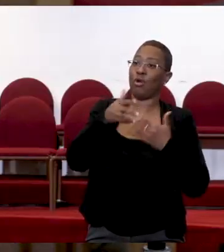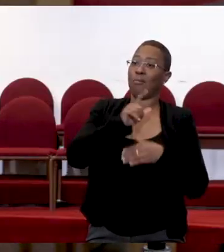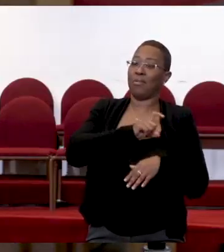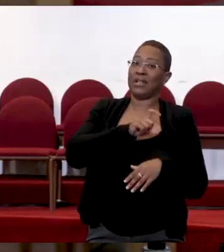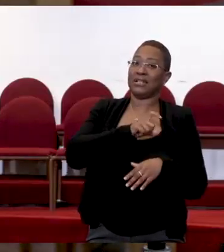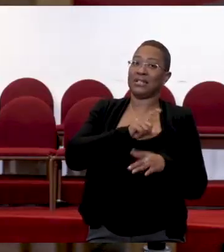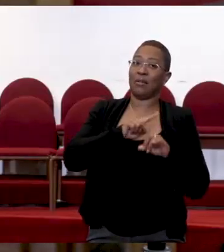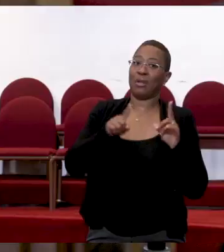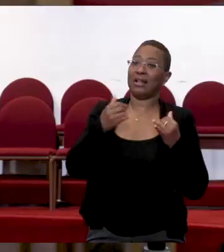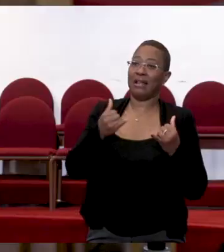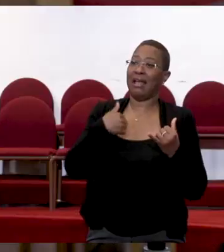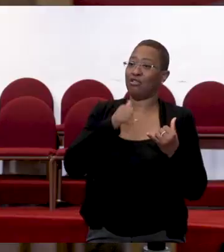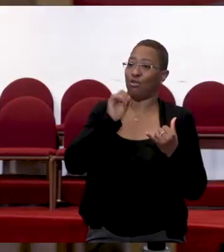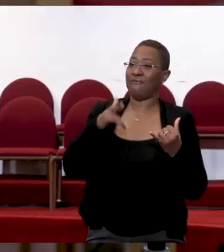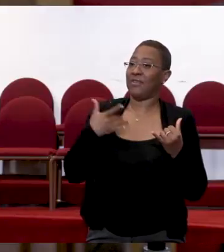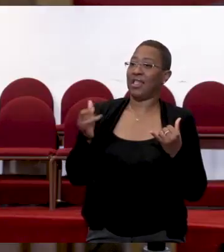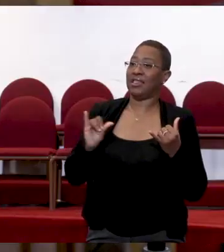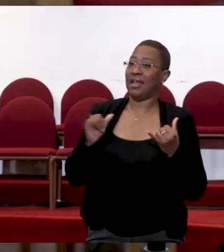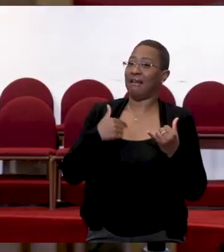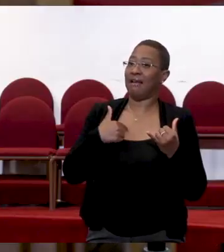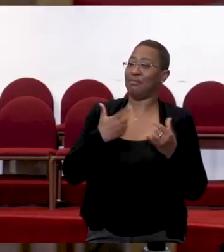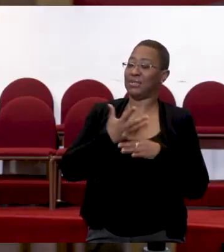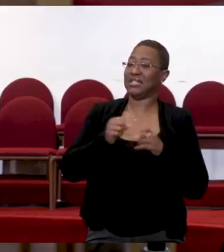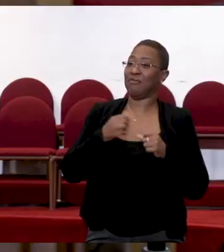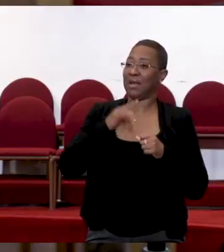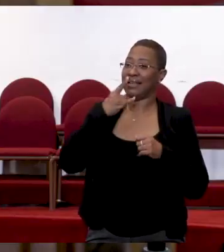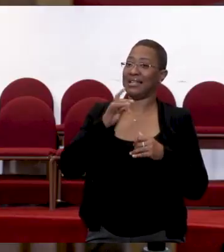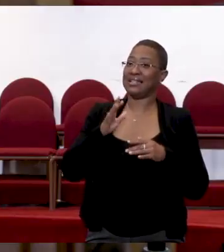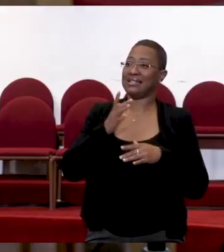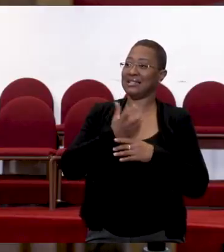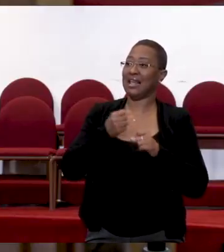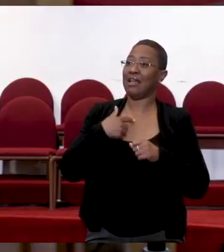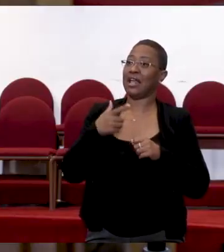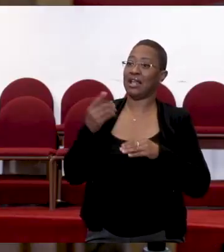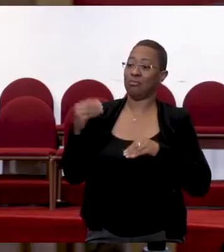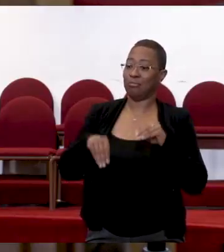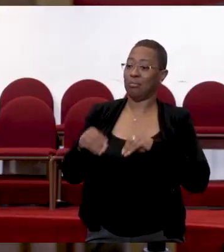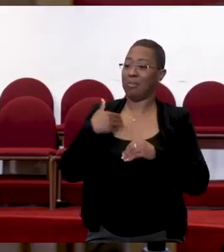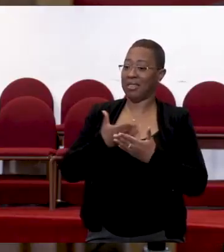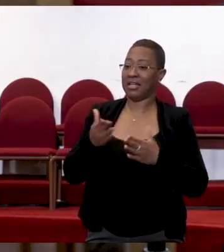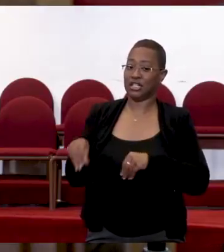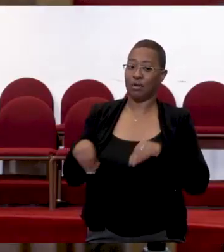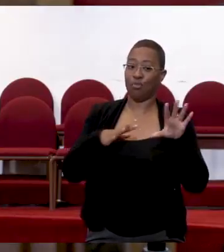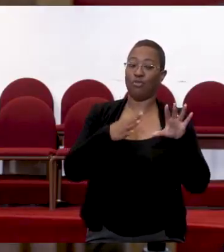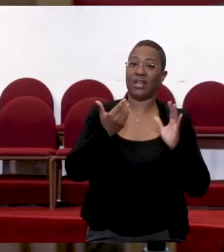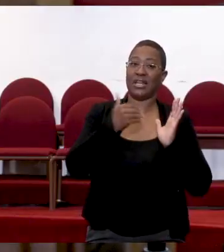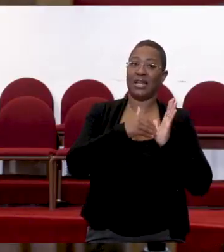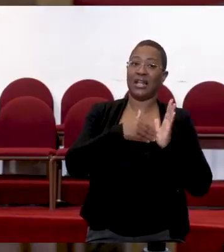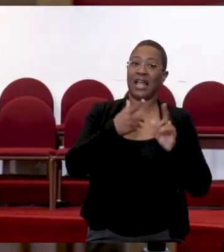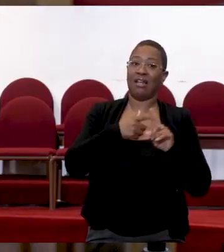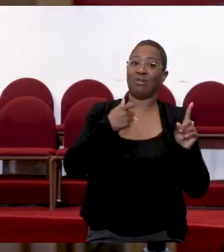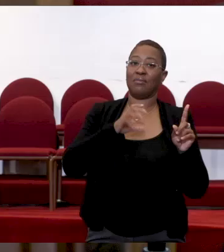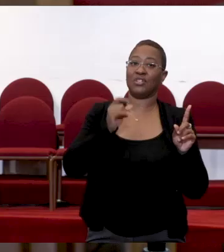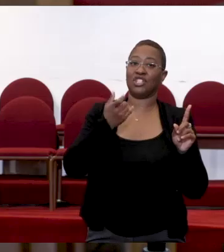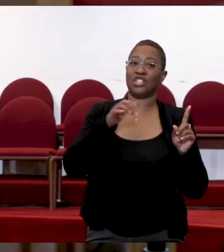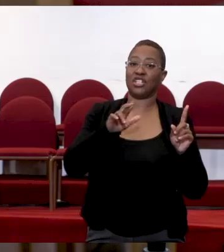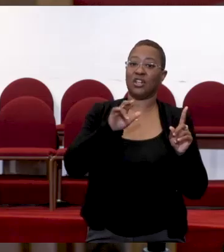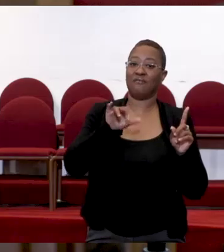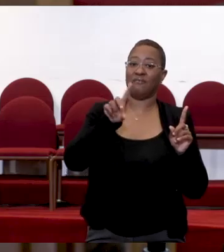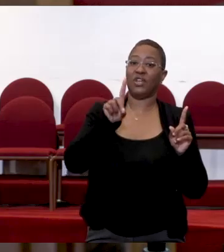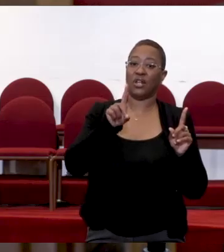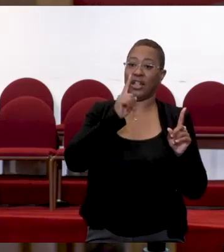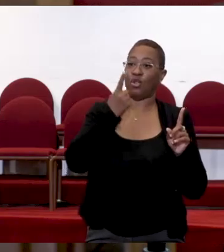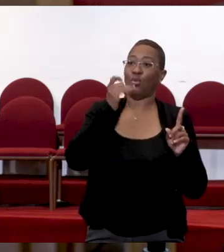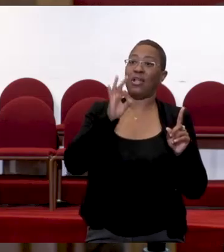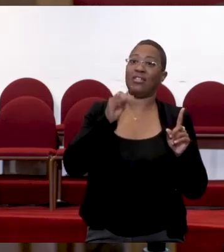At this point, I don't feel like I'm safe. I might as well just pack up and go back to where I came from. And I came from Chesterfield, and that's one